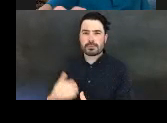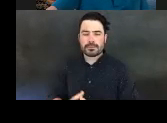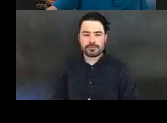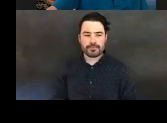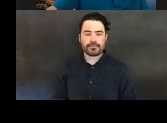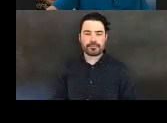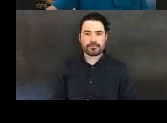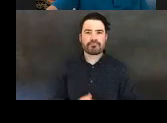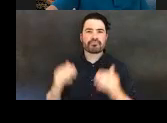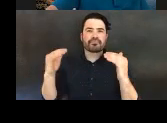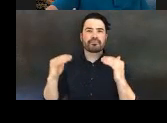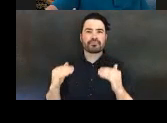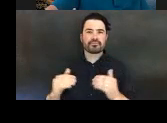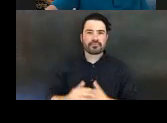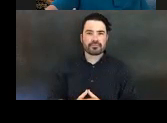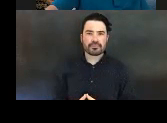Next slide.